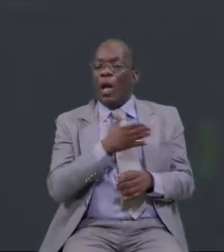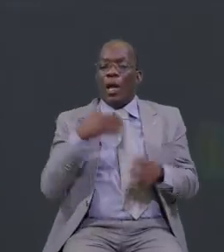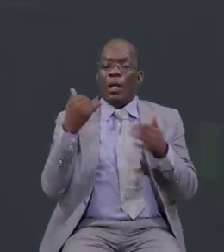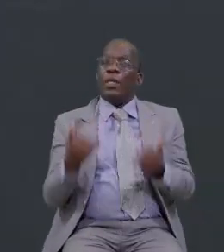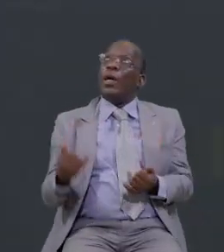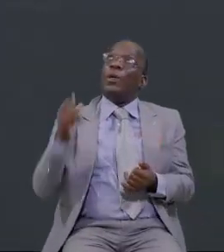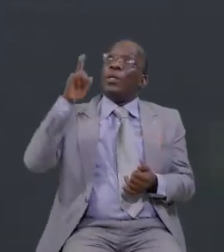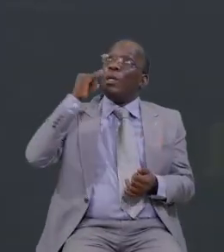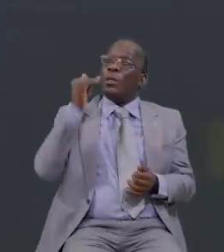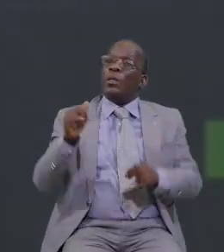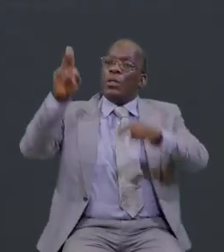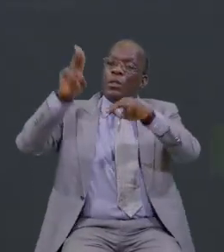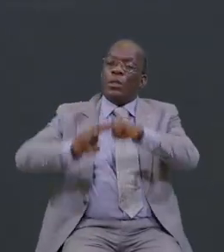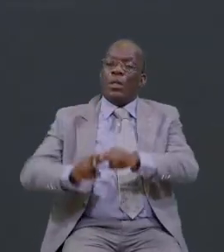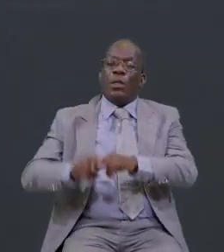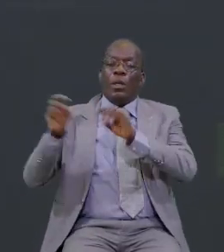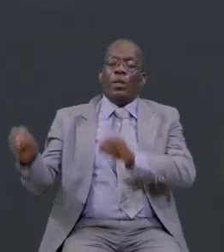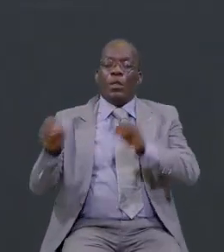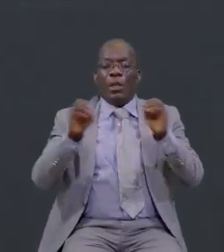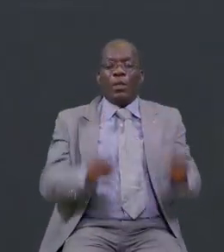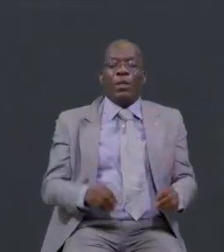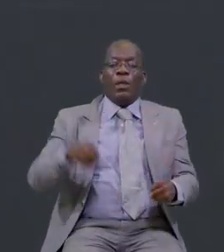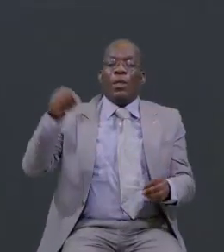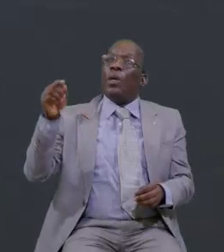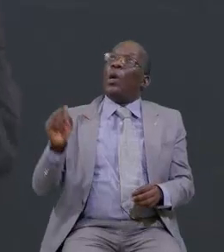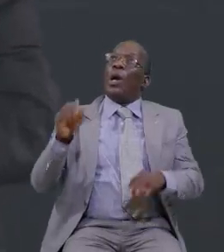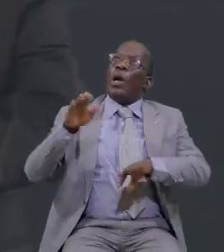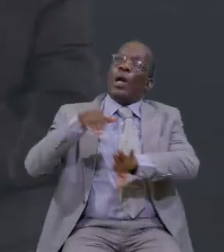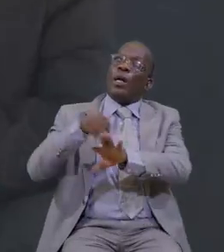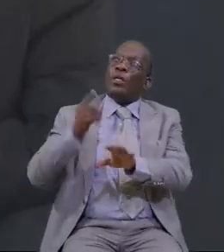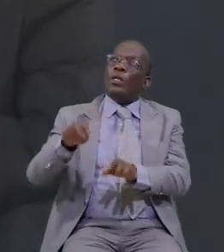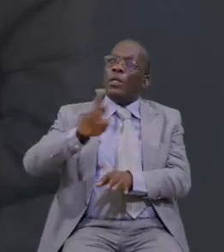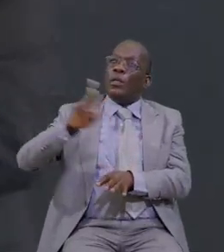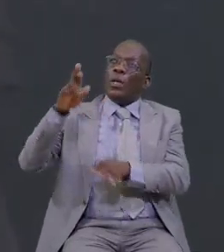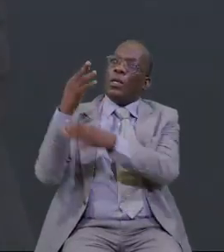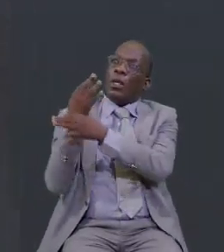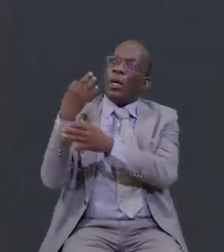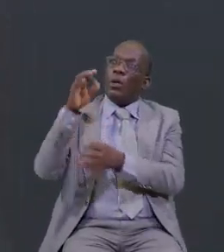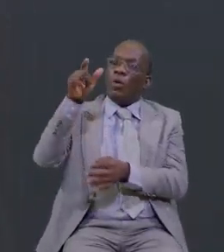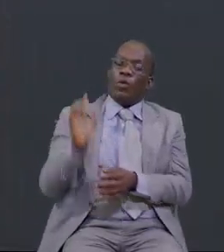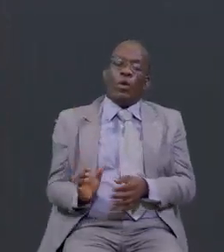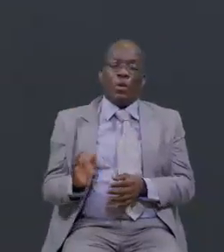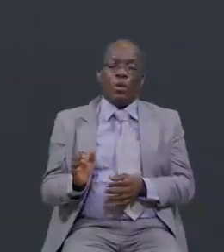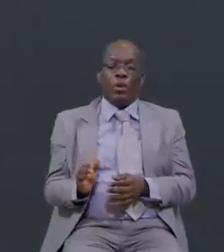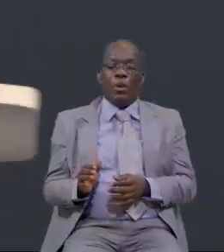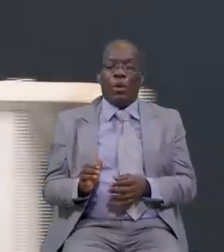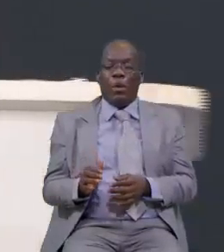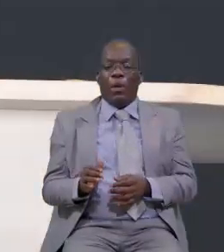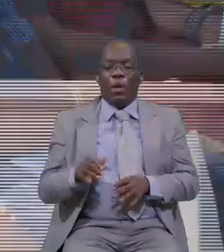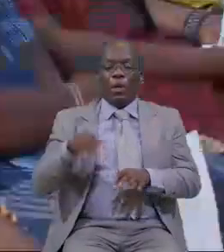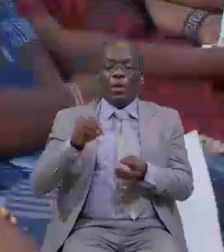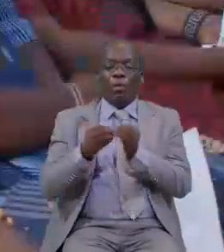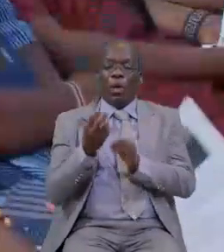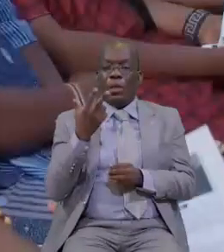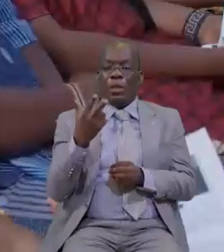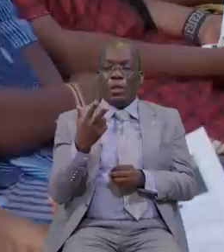set down at the right hand of the throne of God. Look at number three here. Number three, he is